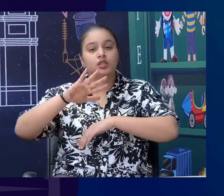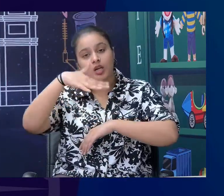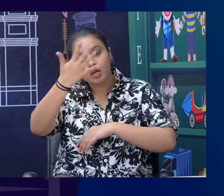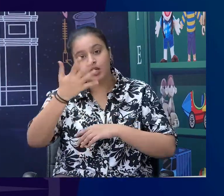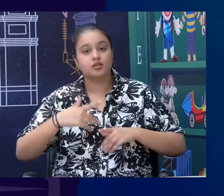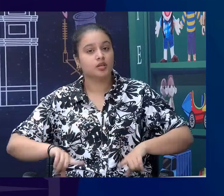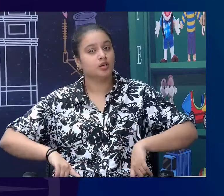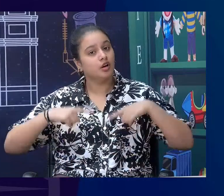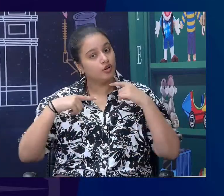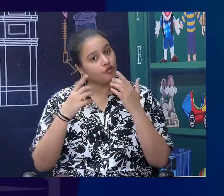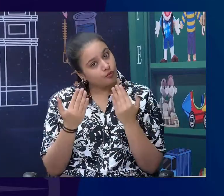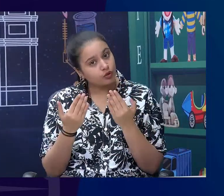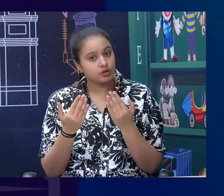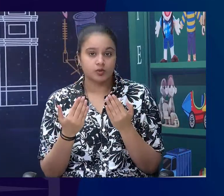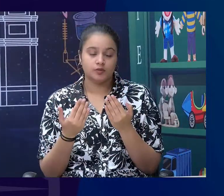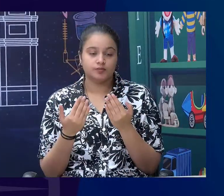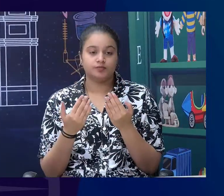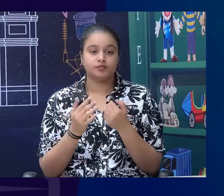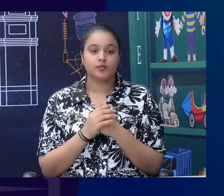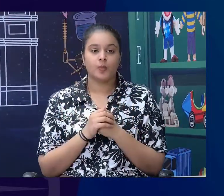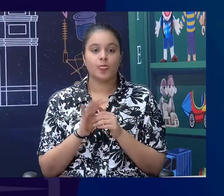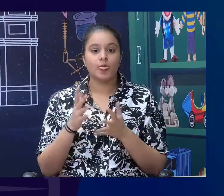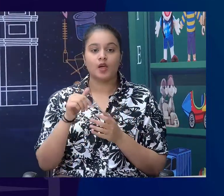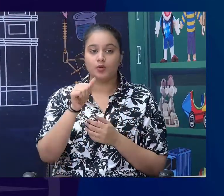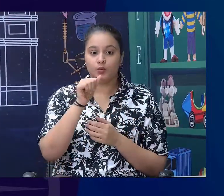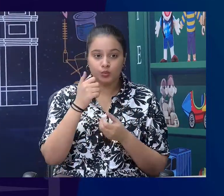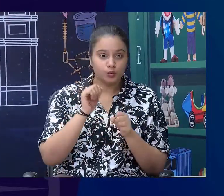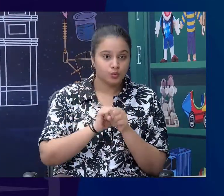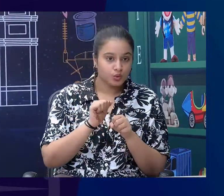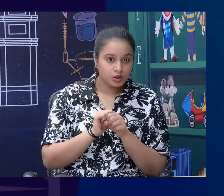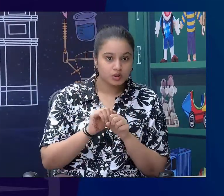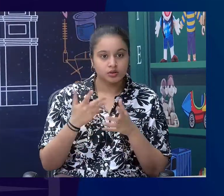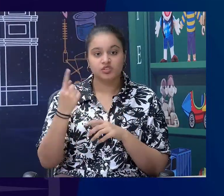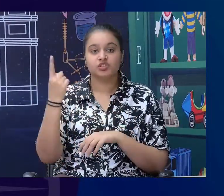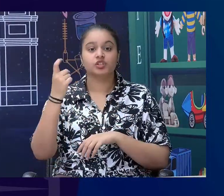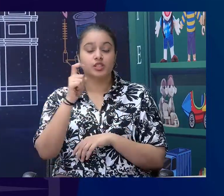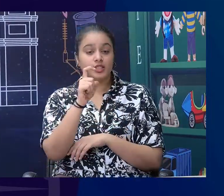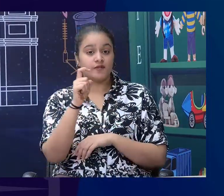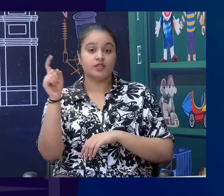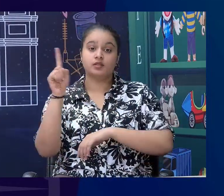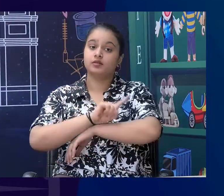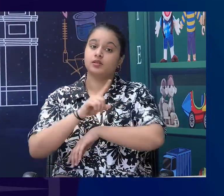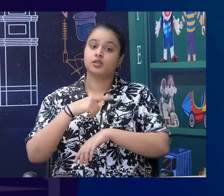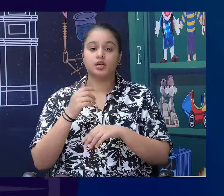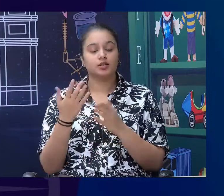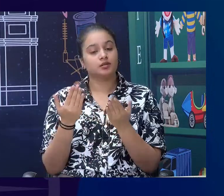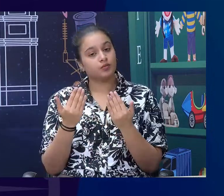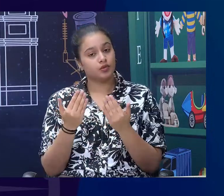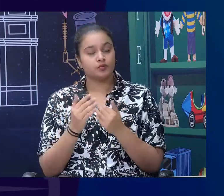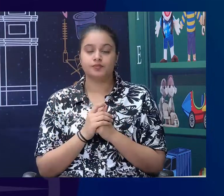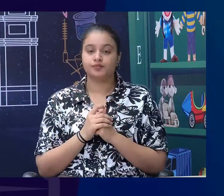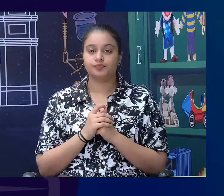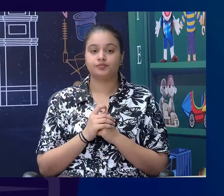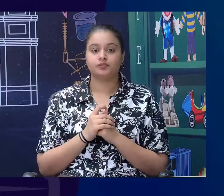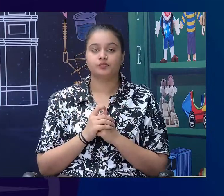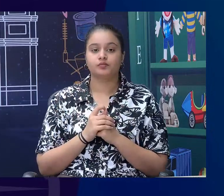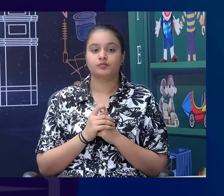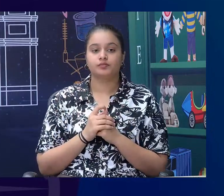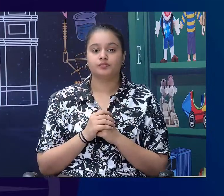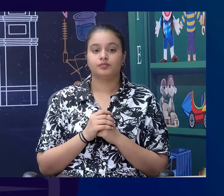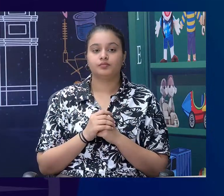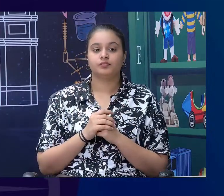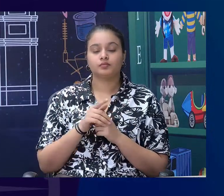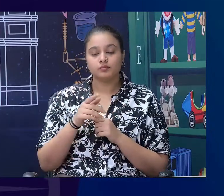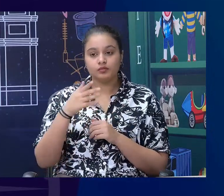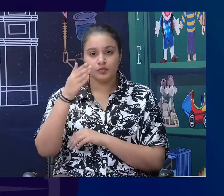sometimes a camel can go on without working for as long as 7 days. Oh wow, Yes. that's interesting trivia. But you Right. know what? Camel